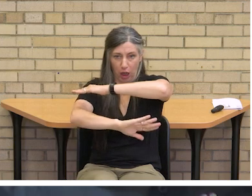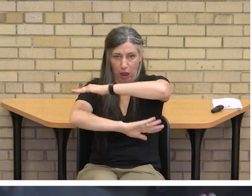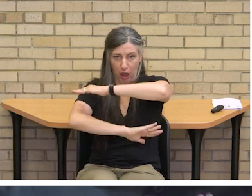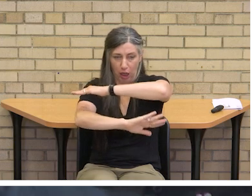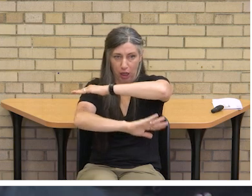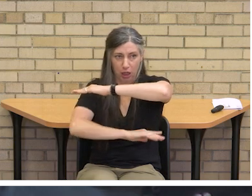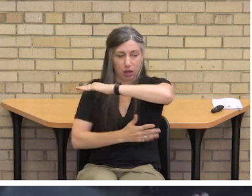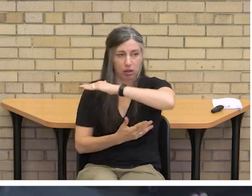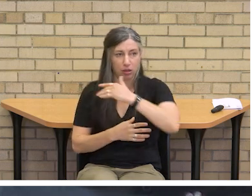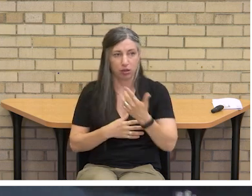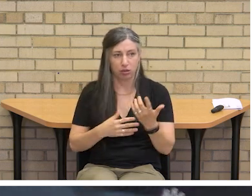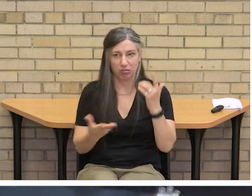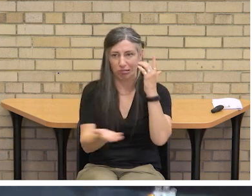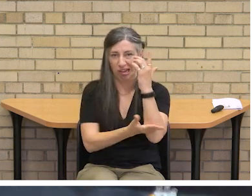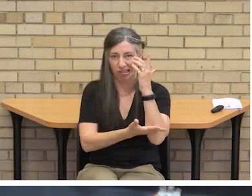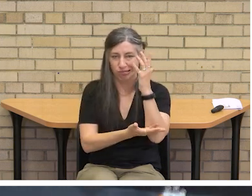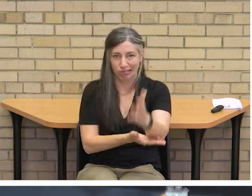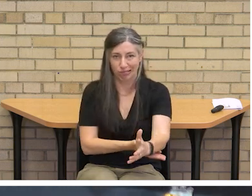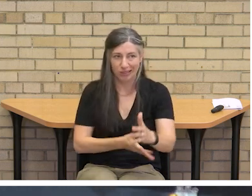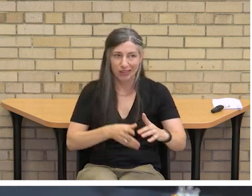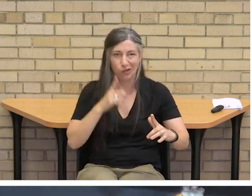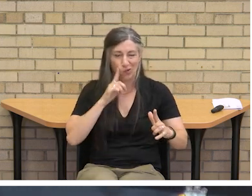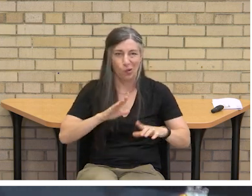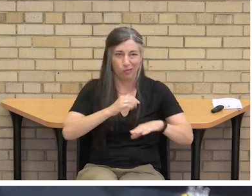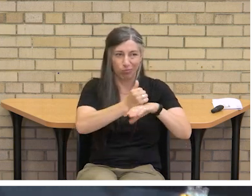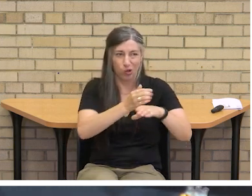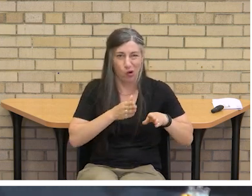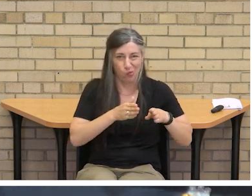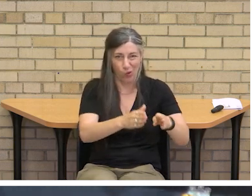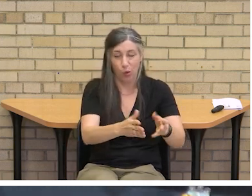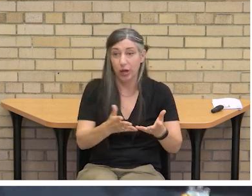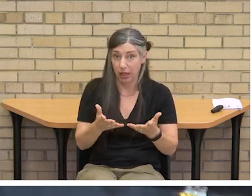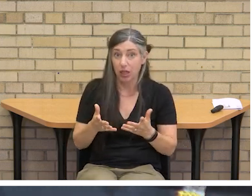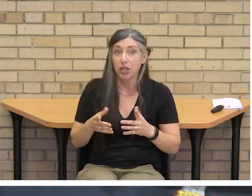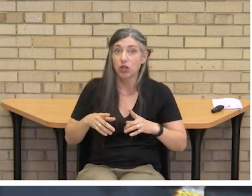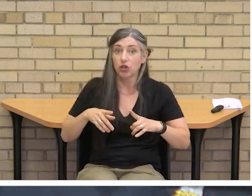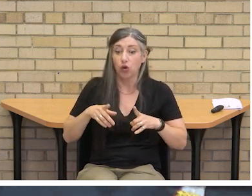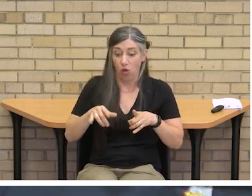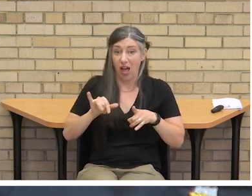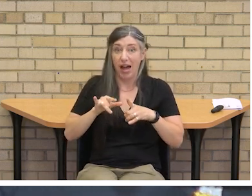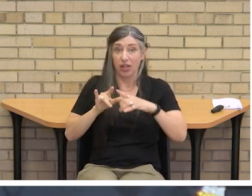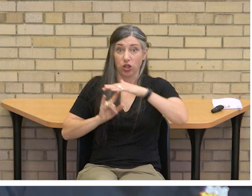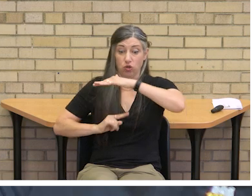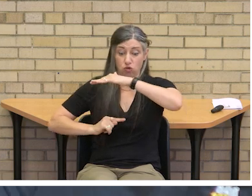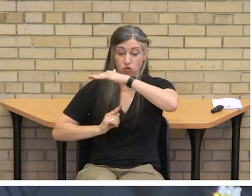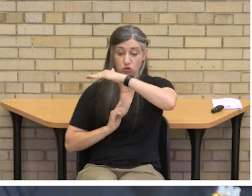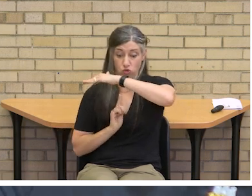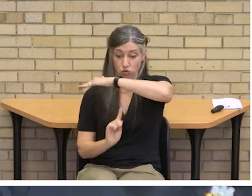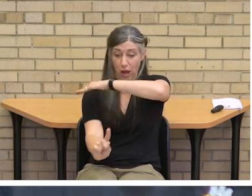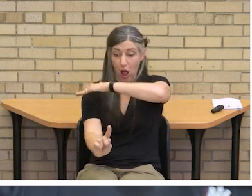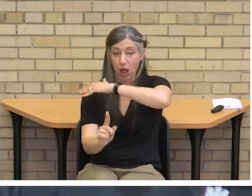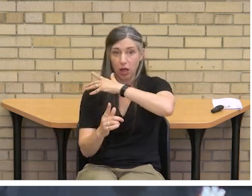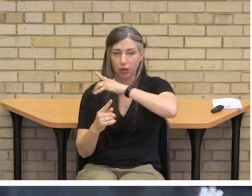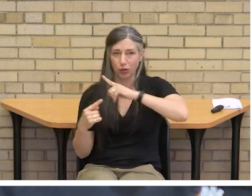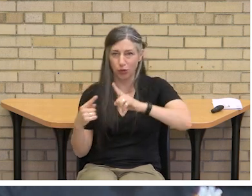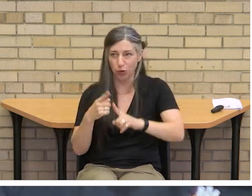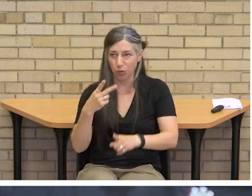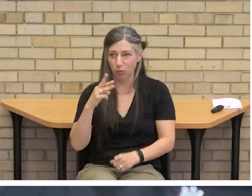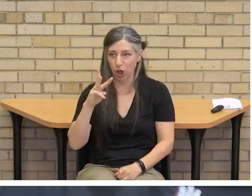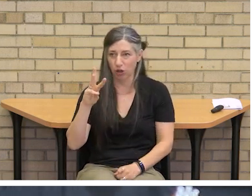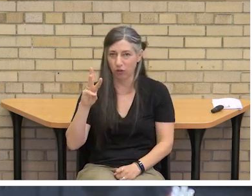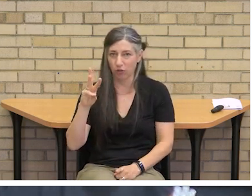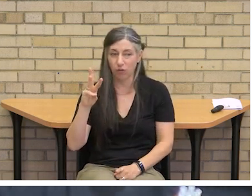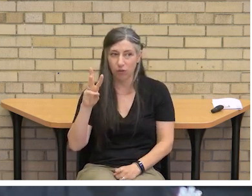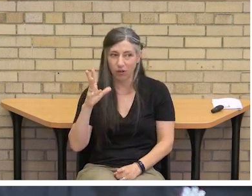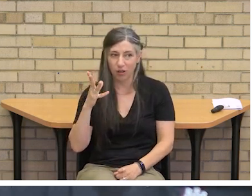bridge, but just to get up to the pier. From the trail to Parkview. They're working in